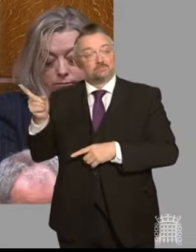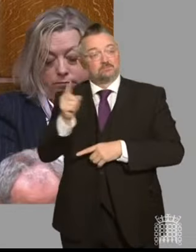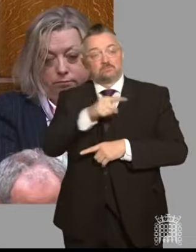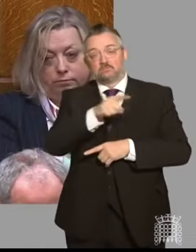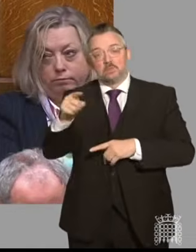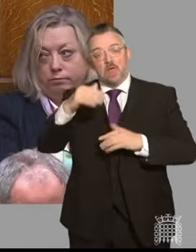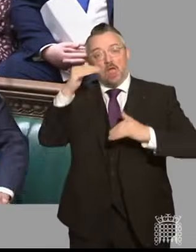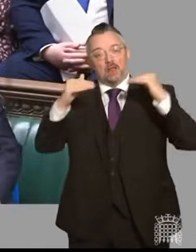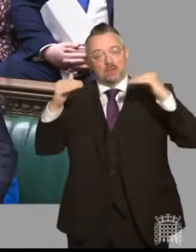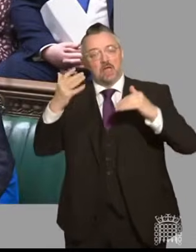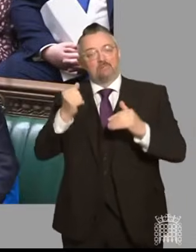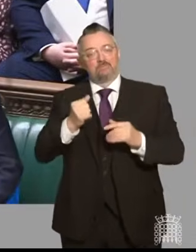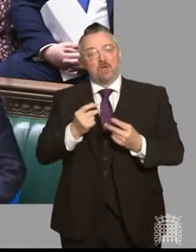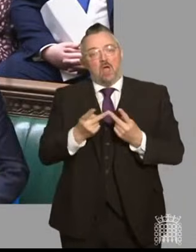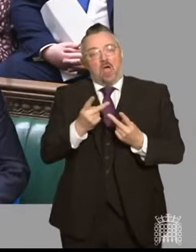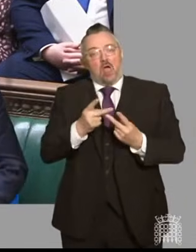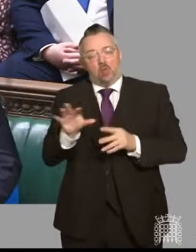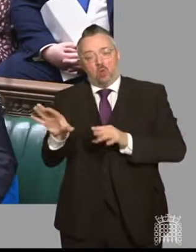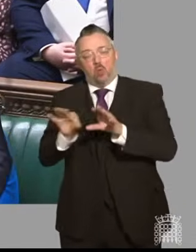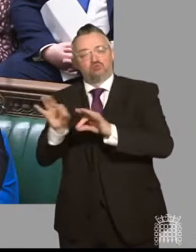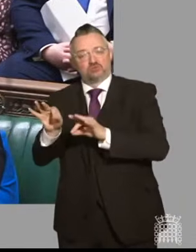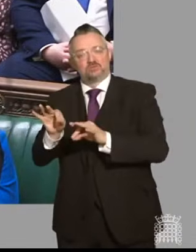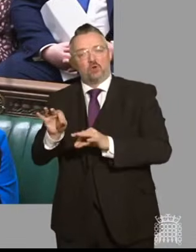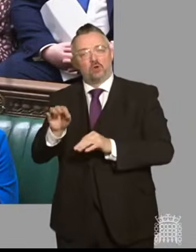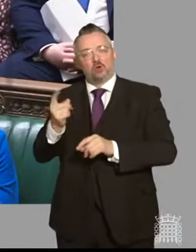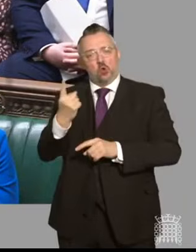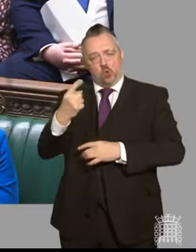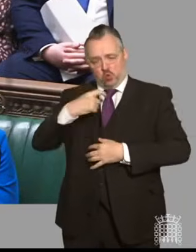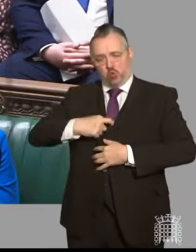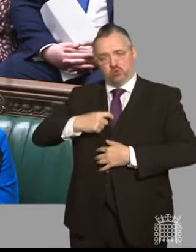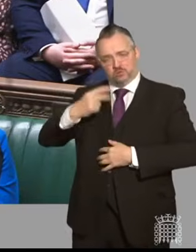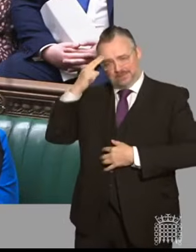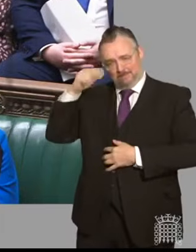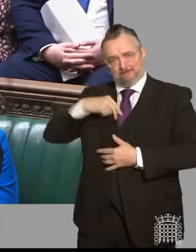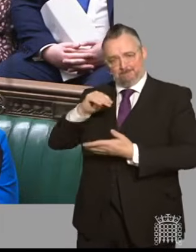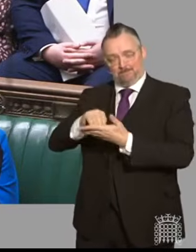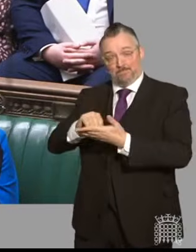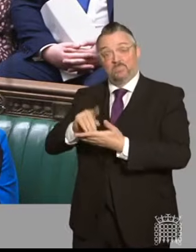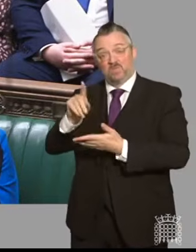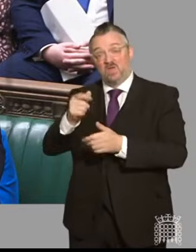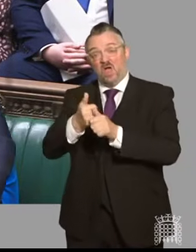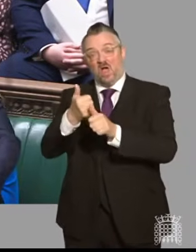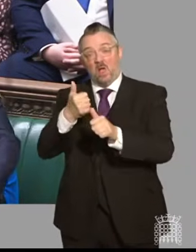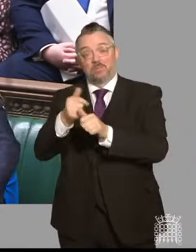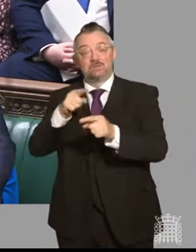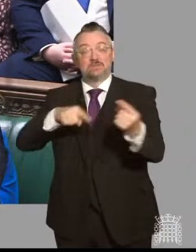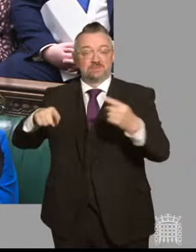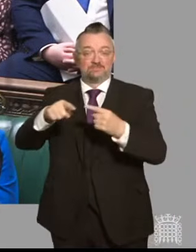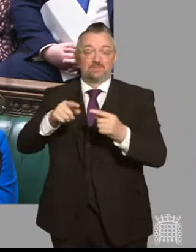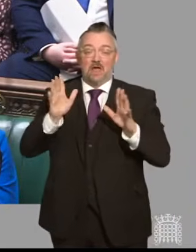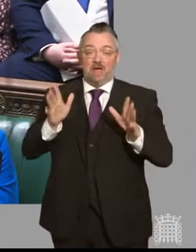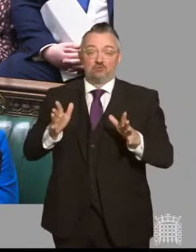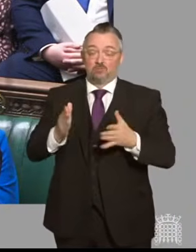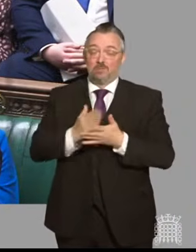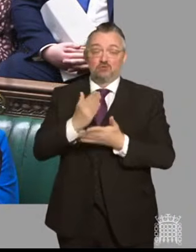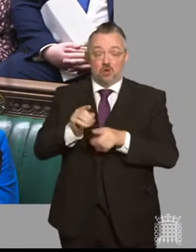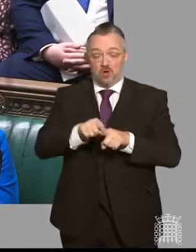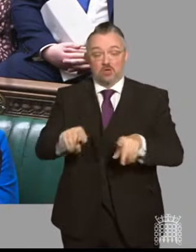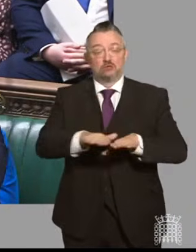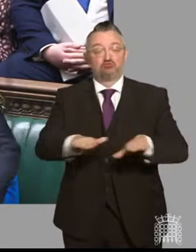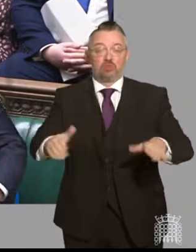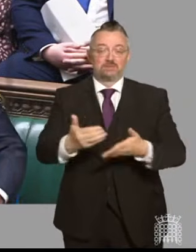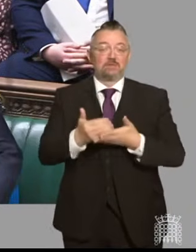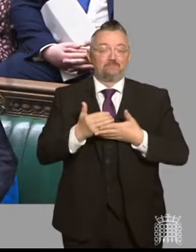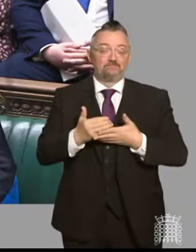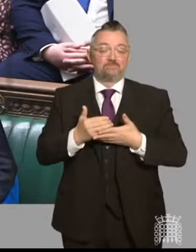verification. Companies will also need to take firm action to improve safety for children in particular, and Ofcom will be able to monitor tech